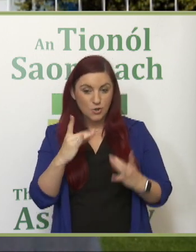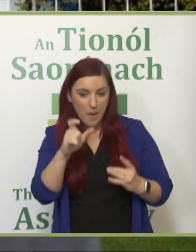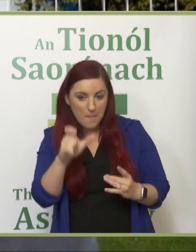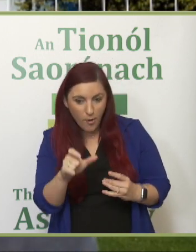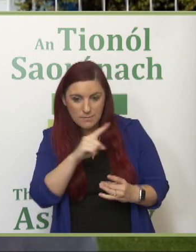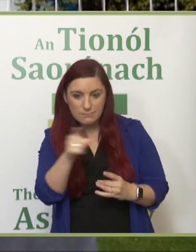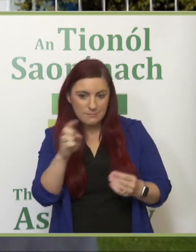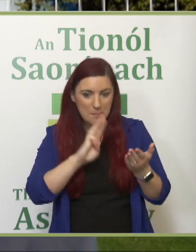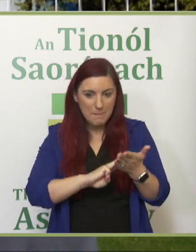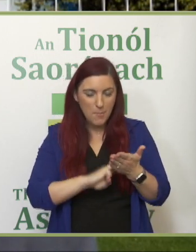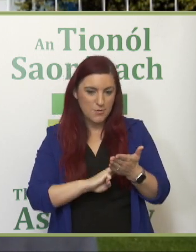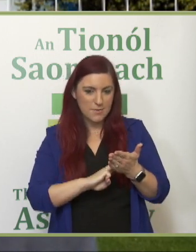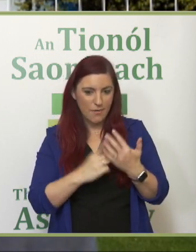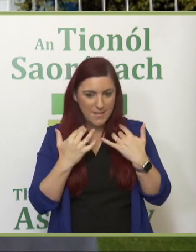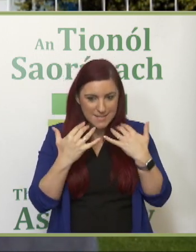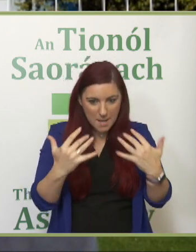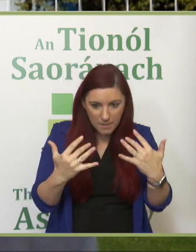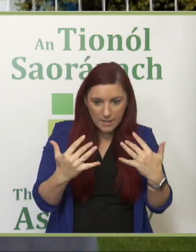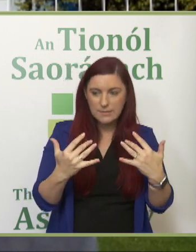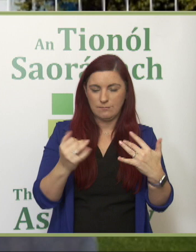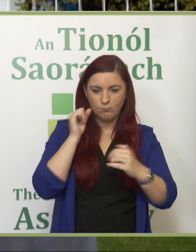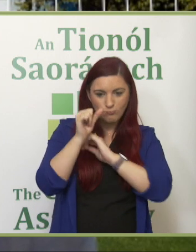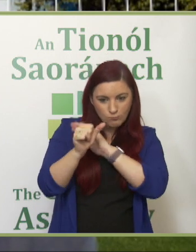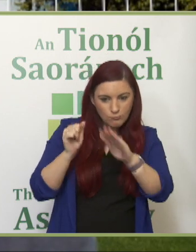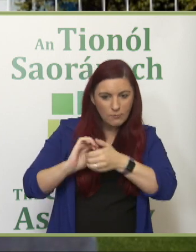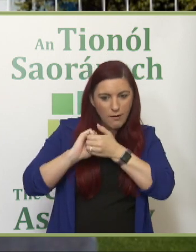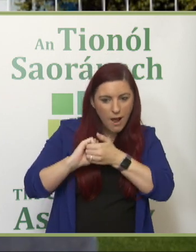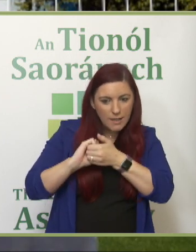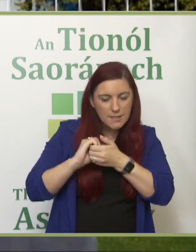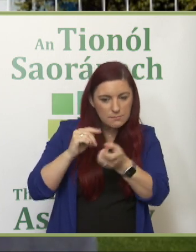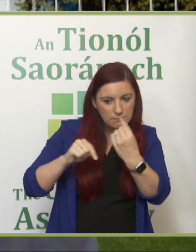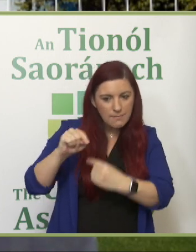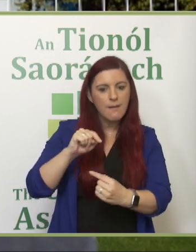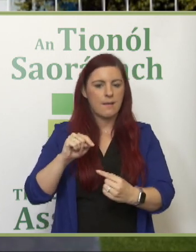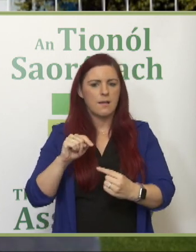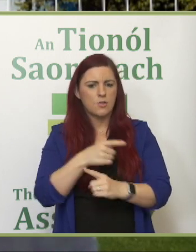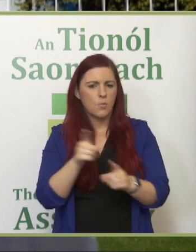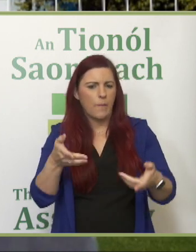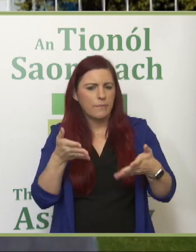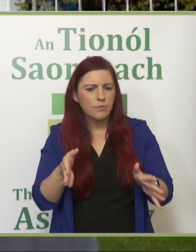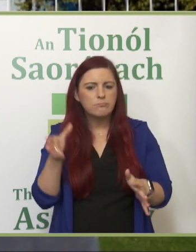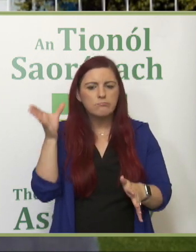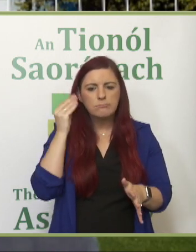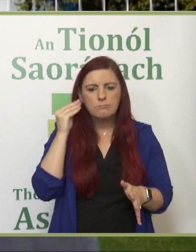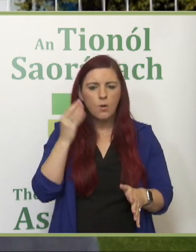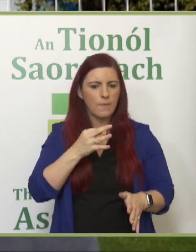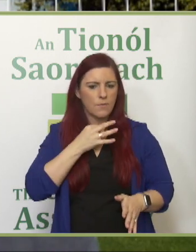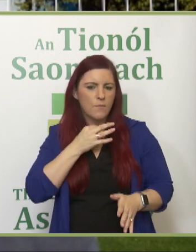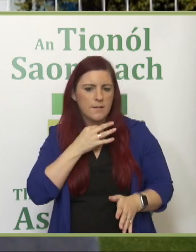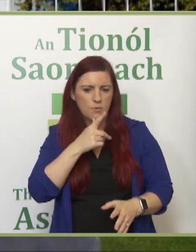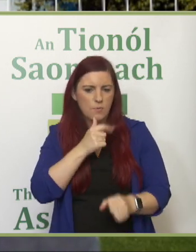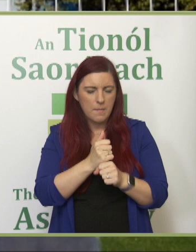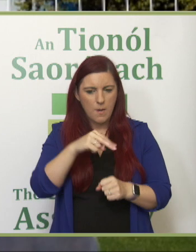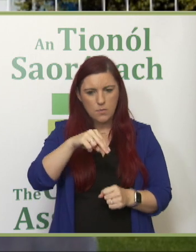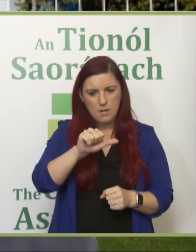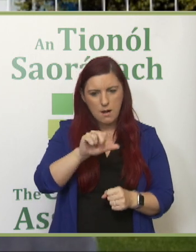Assembly, esteemed colleagues. You have heard about the risks associated with narcotic